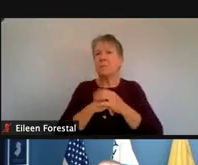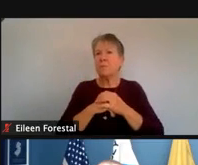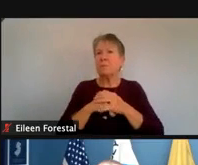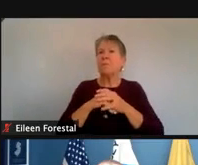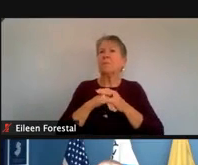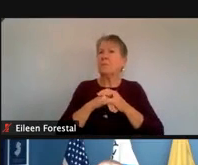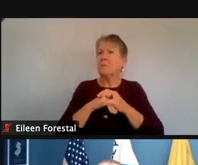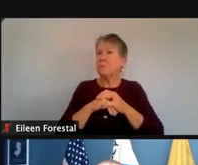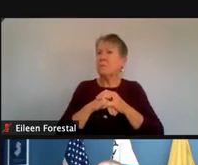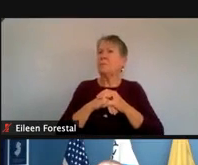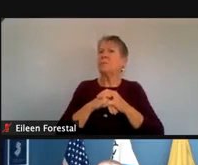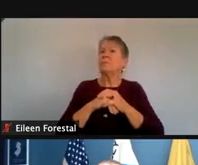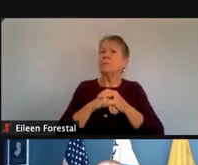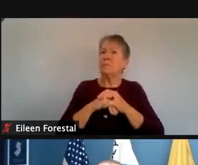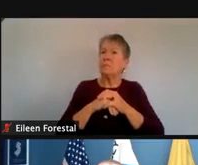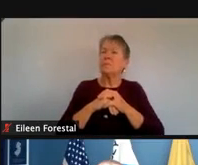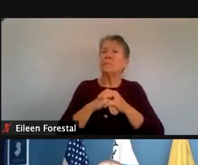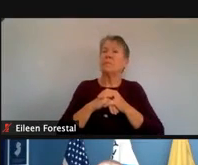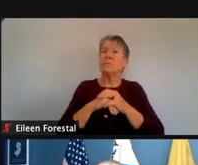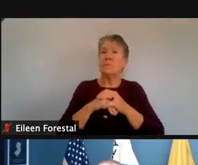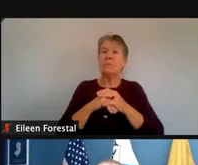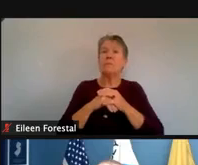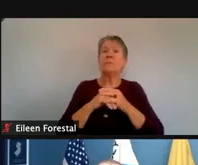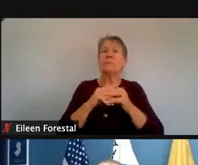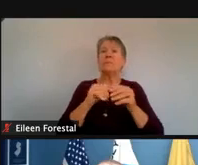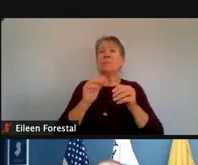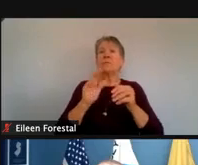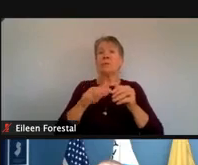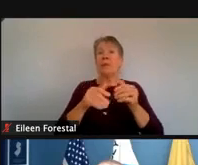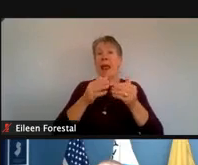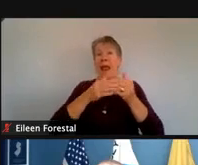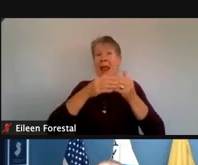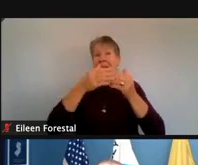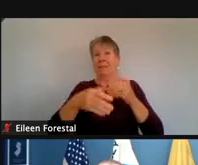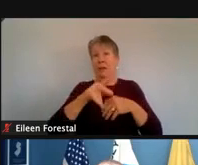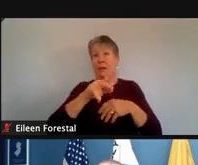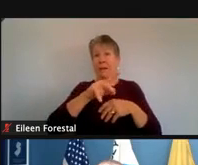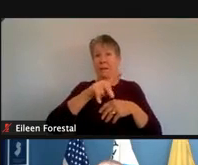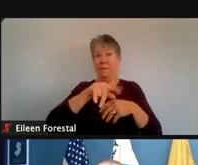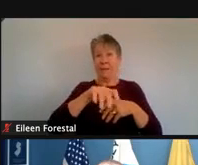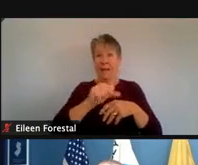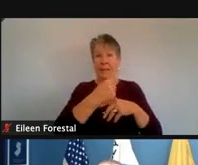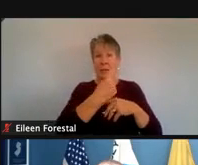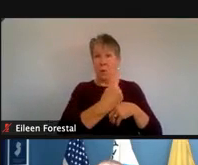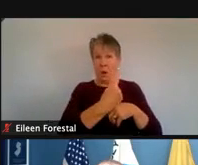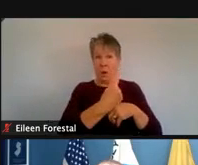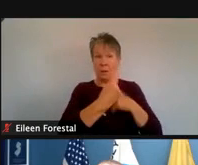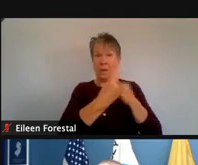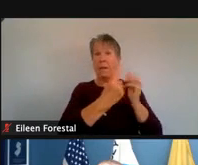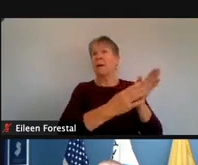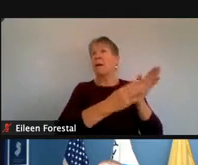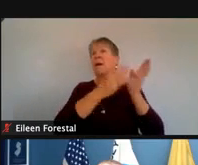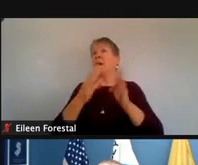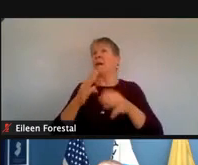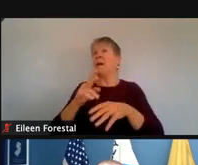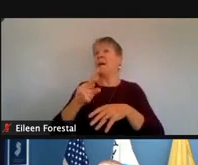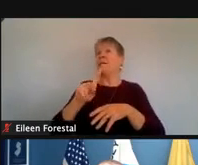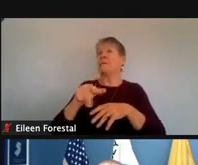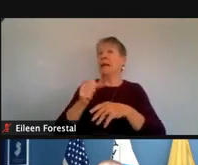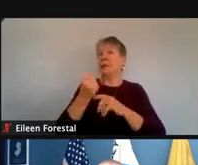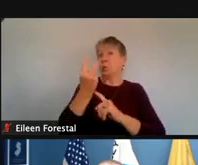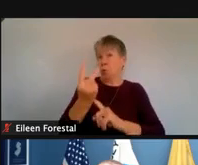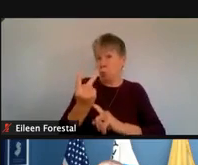first tranche during phase 2, there will be sufficient supply to meet the demand, and phase 3 will allow